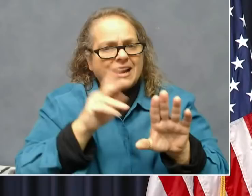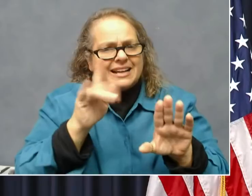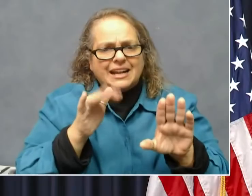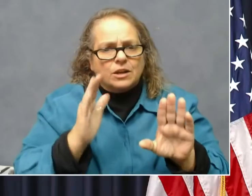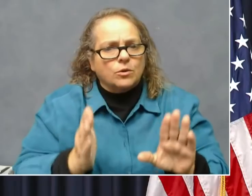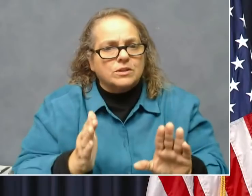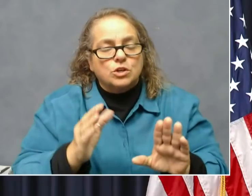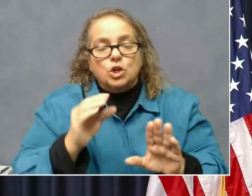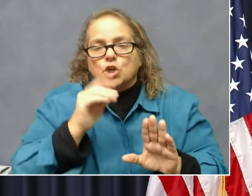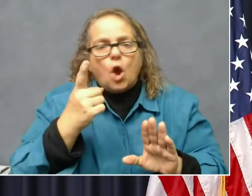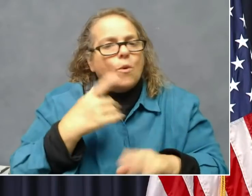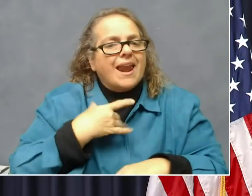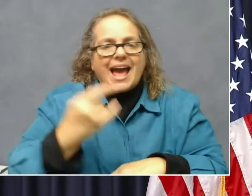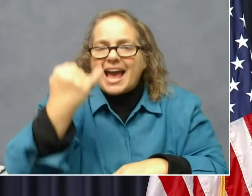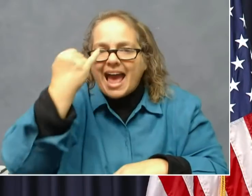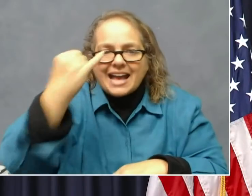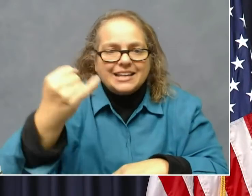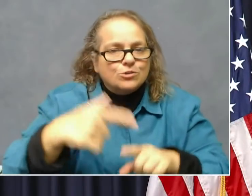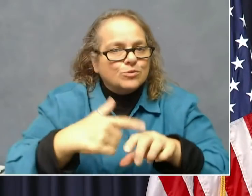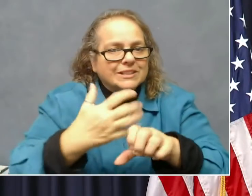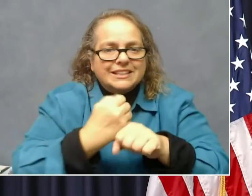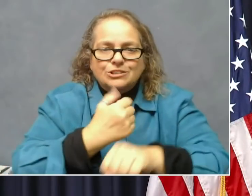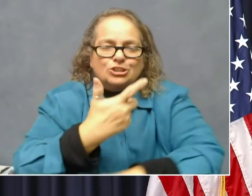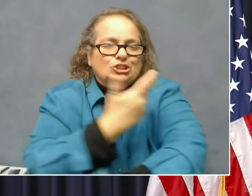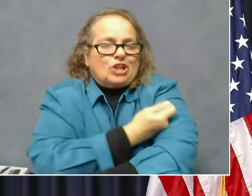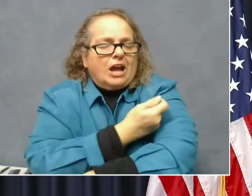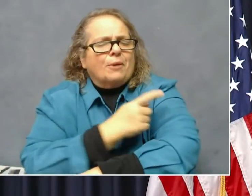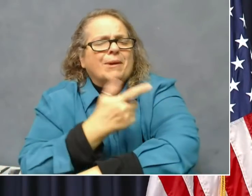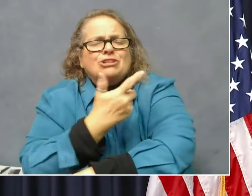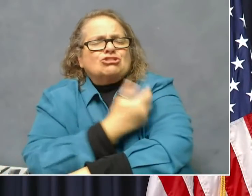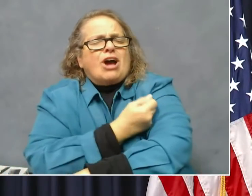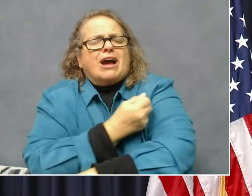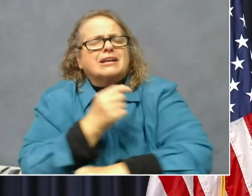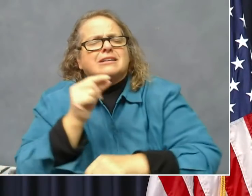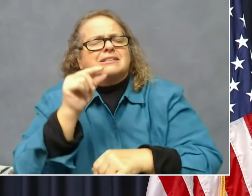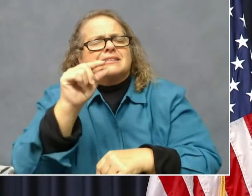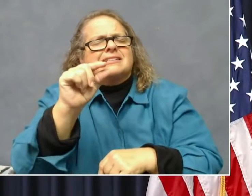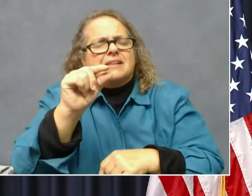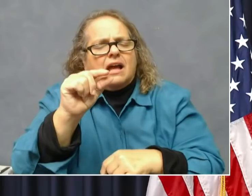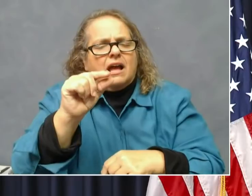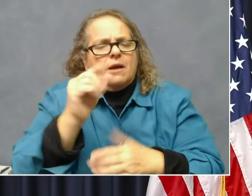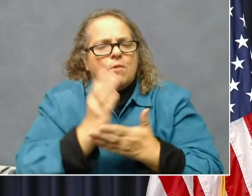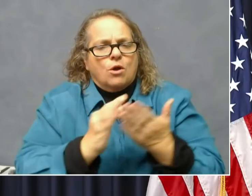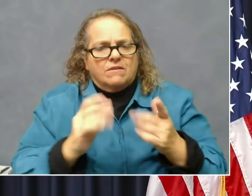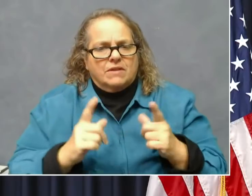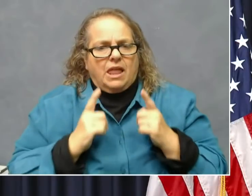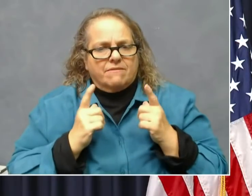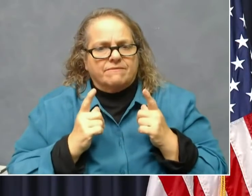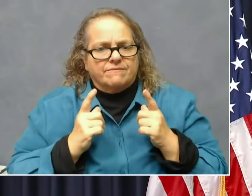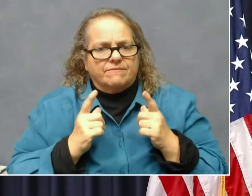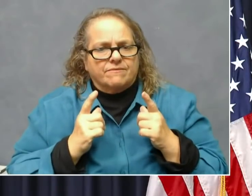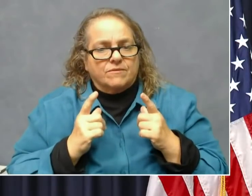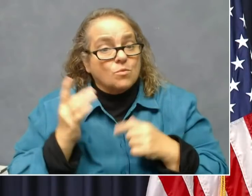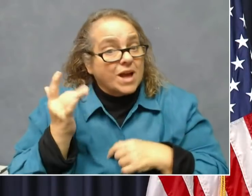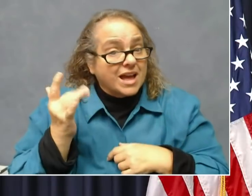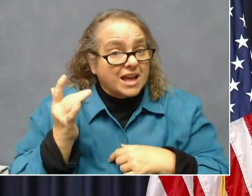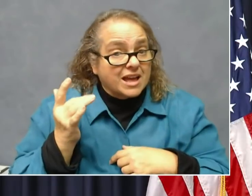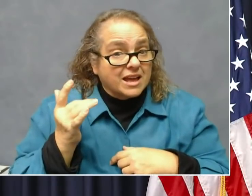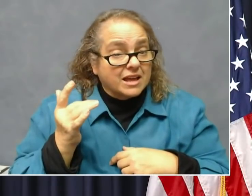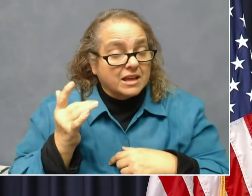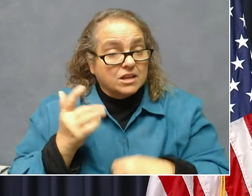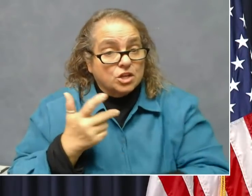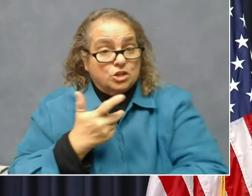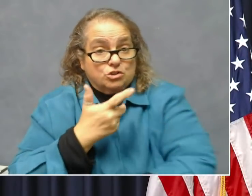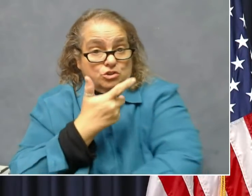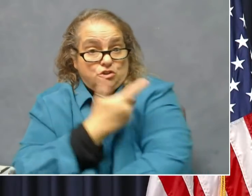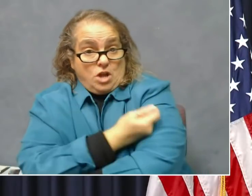shot, but shots are just a small fact of life. Why? Because a shot is, and always has